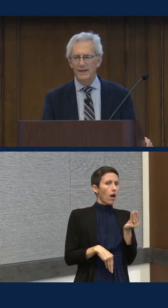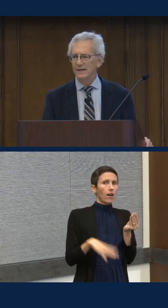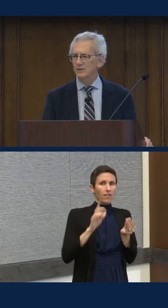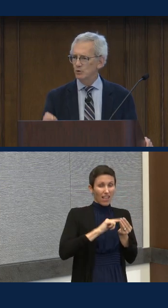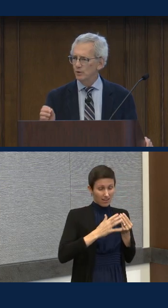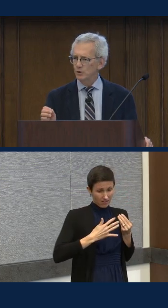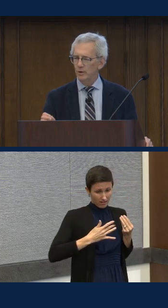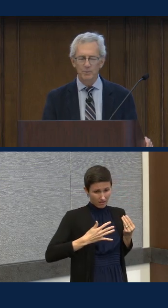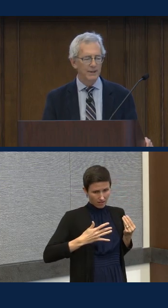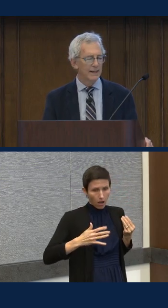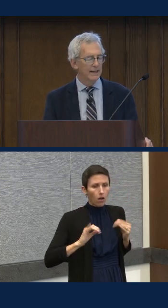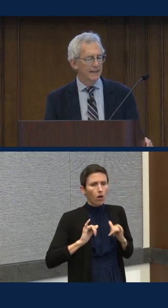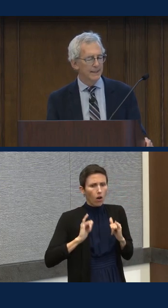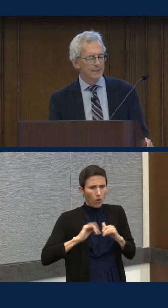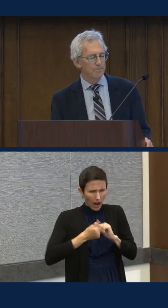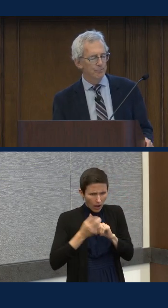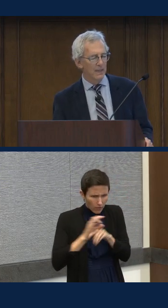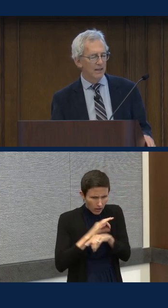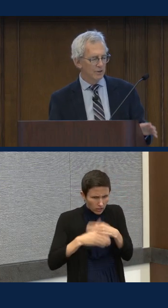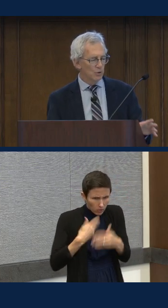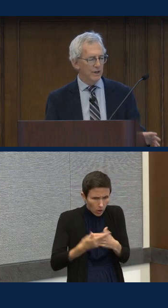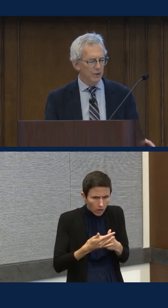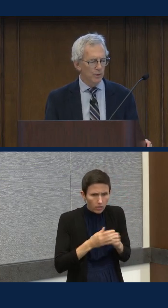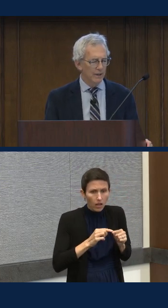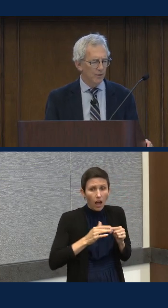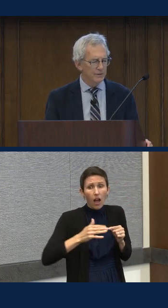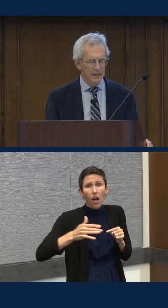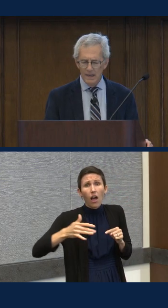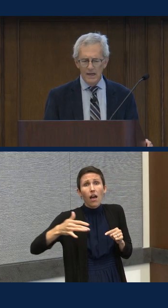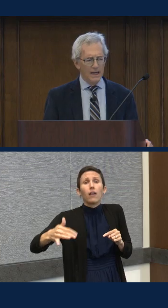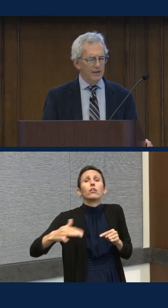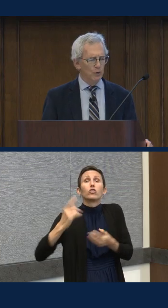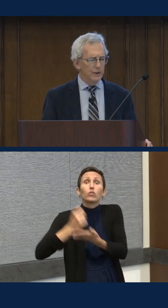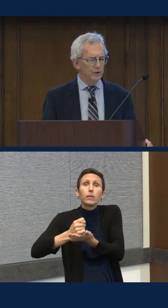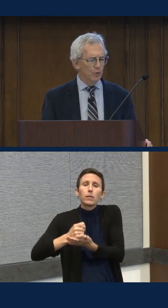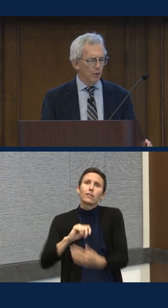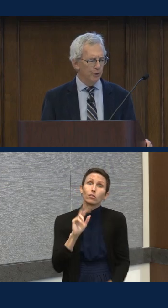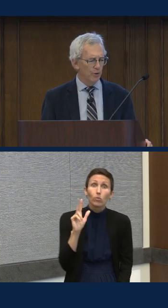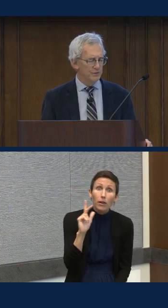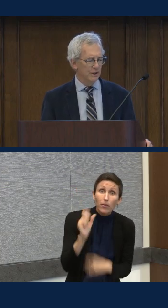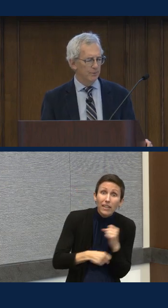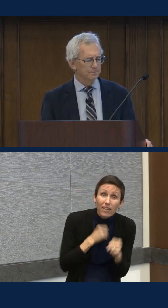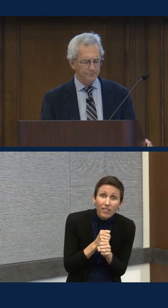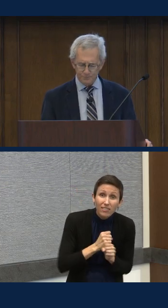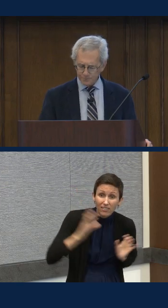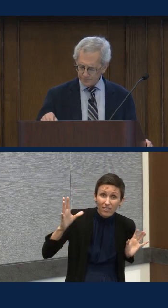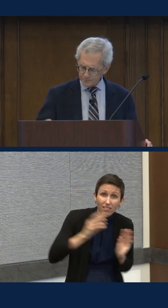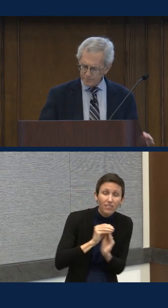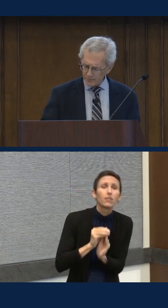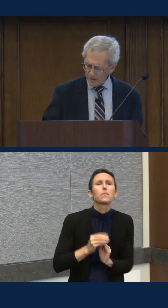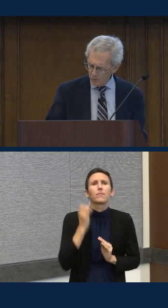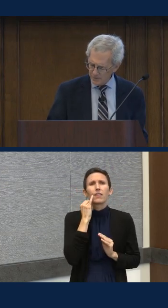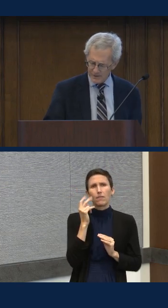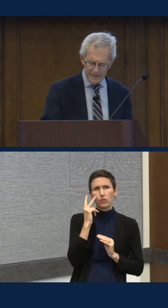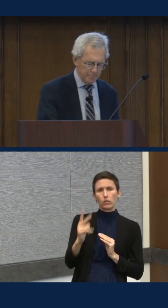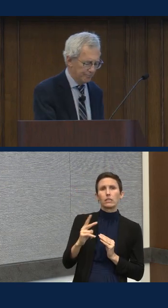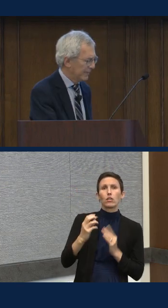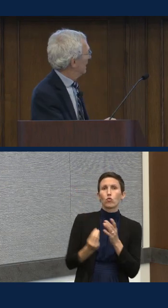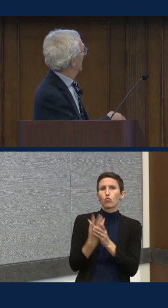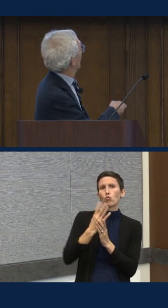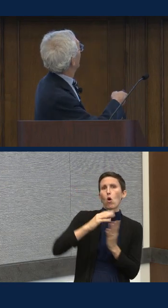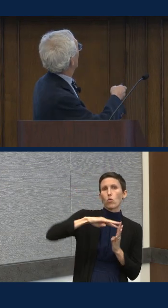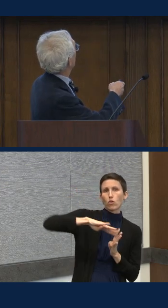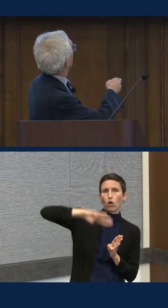physiological mechanism to a treatment. 23 years. If you look at the growth curves here, you can